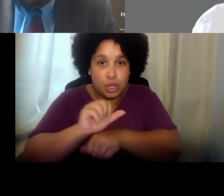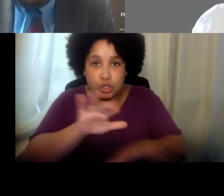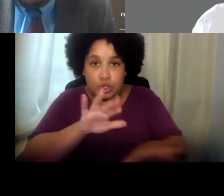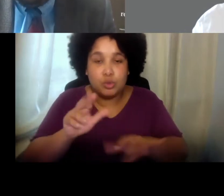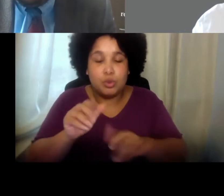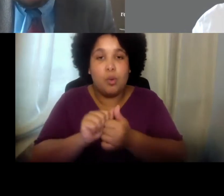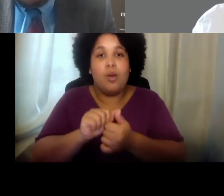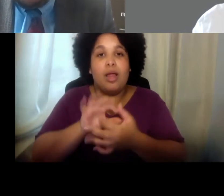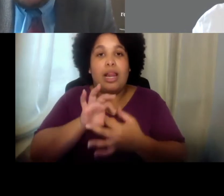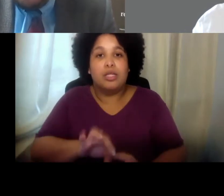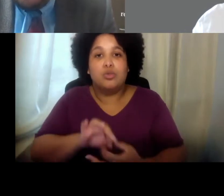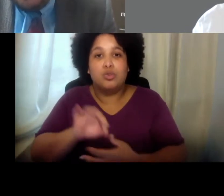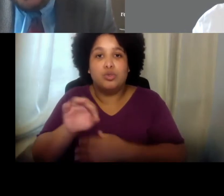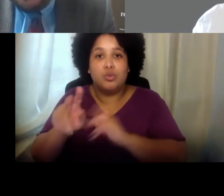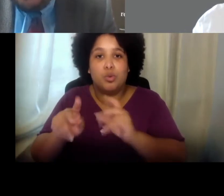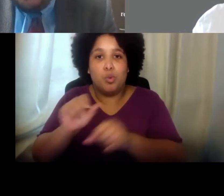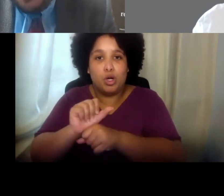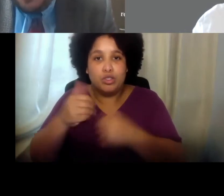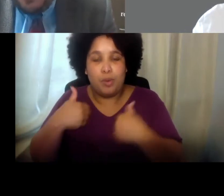already have